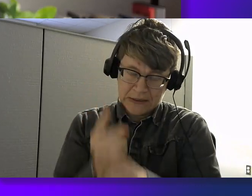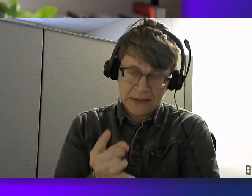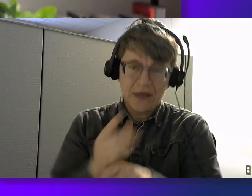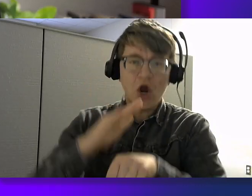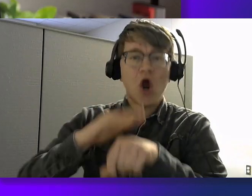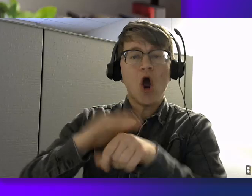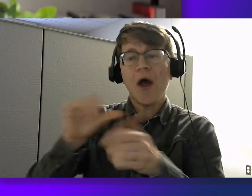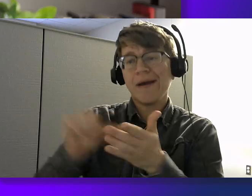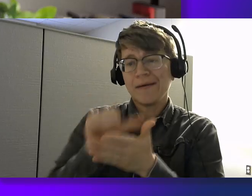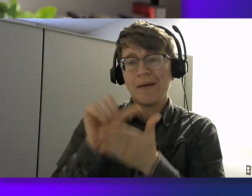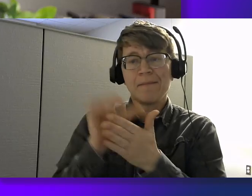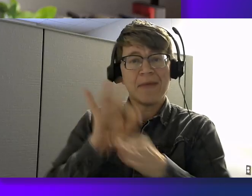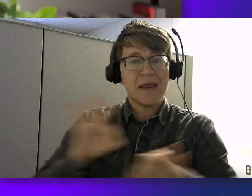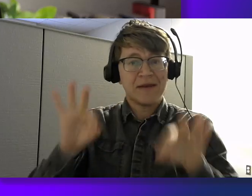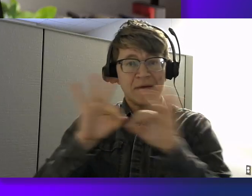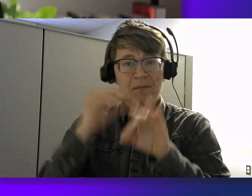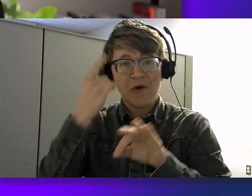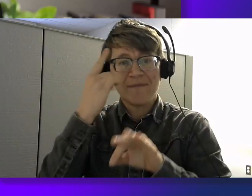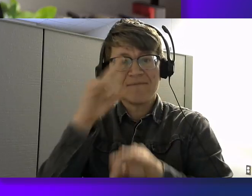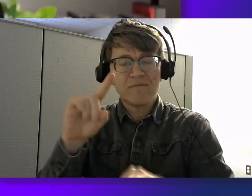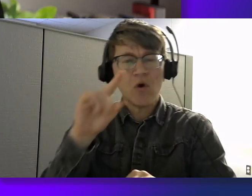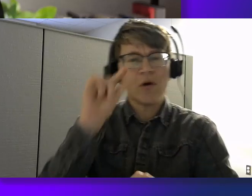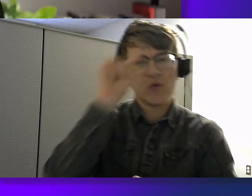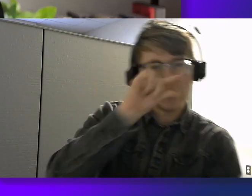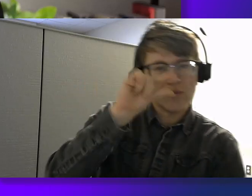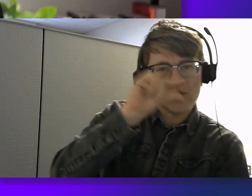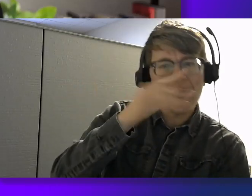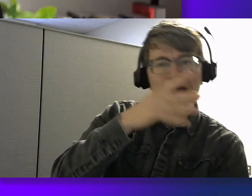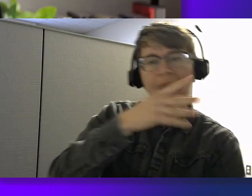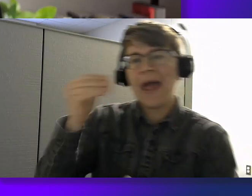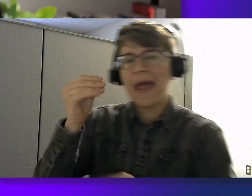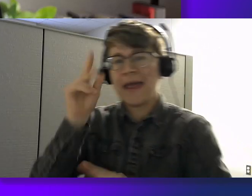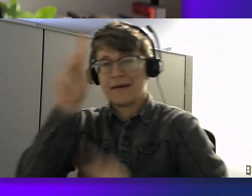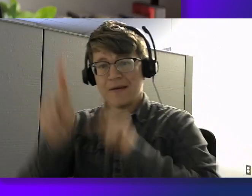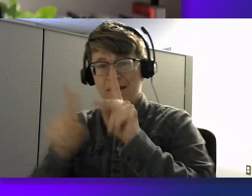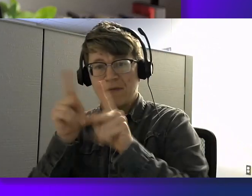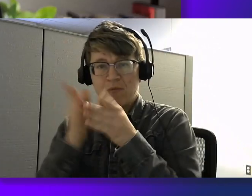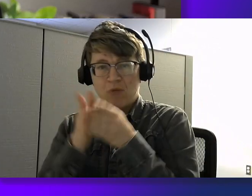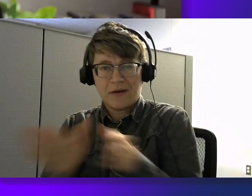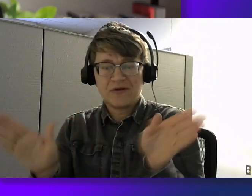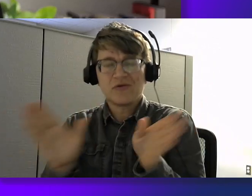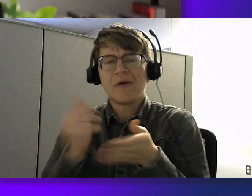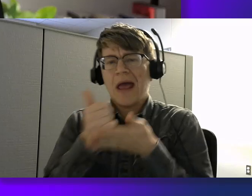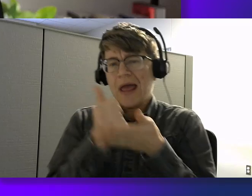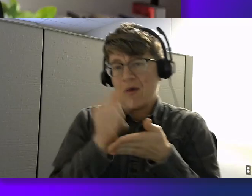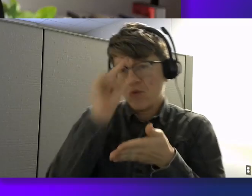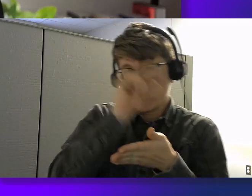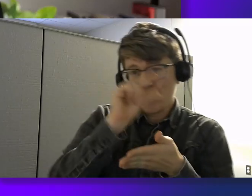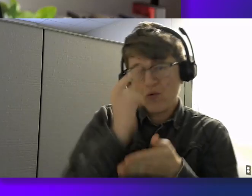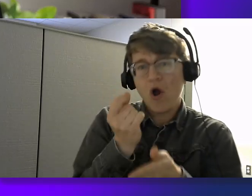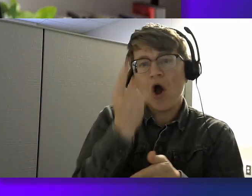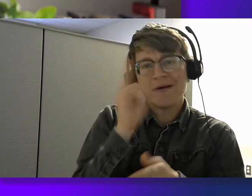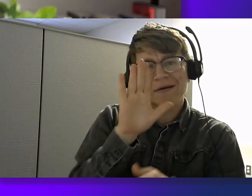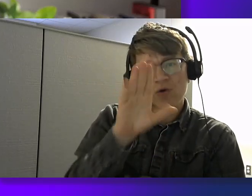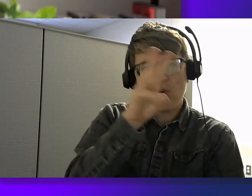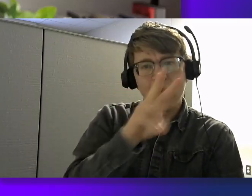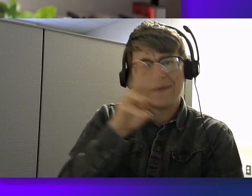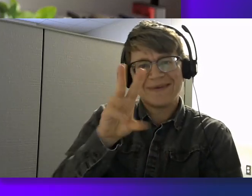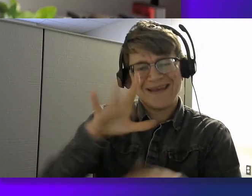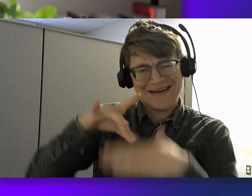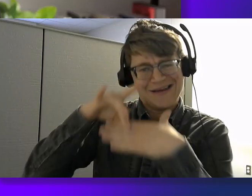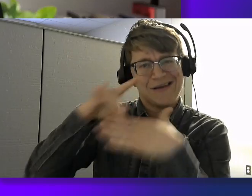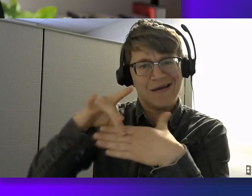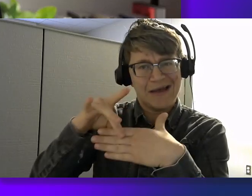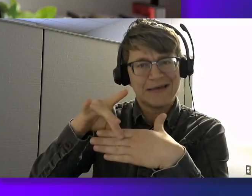both search engines and people. It helps search engines understand your website and its content. Google is increasingly focused